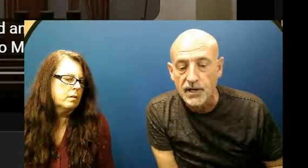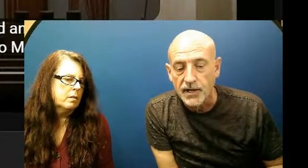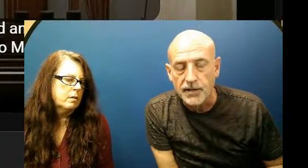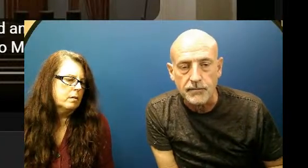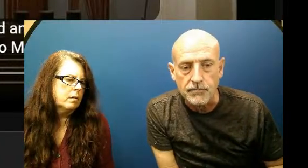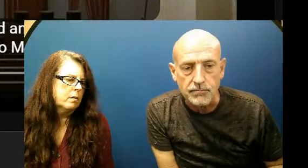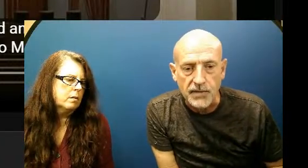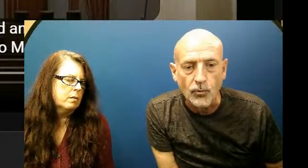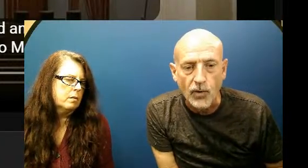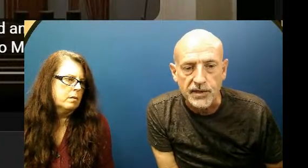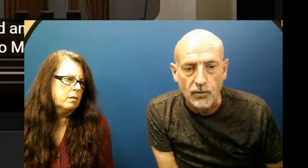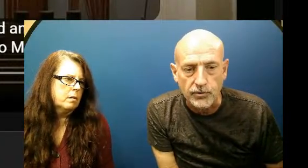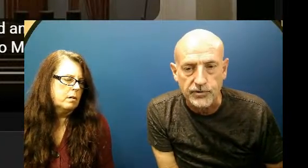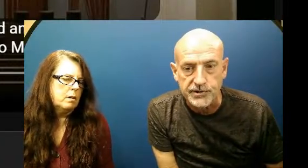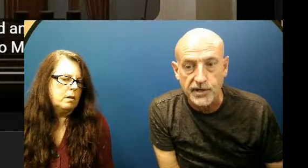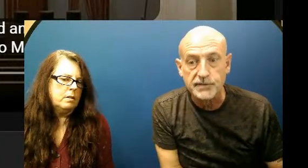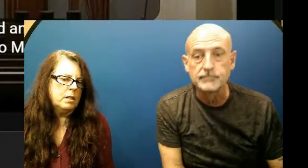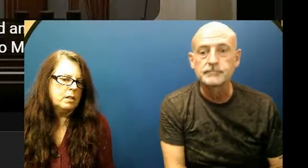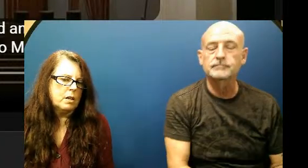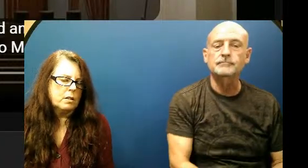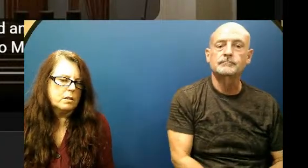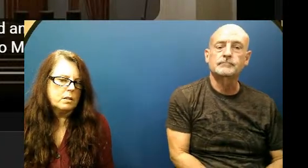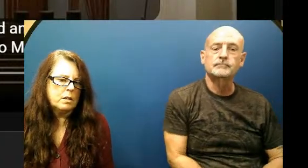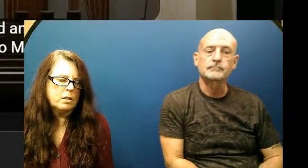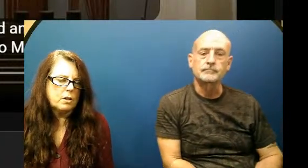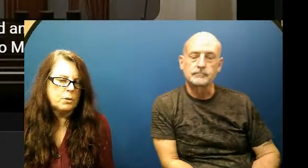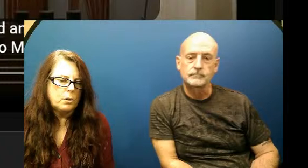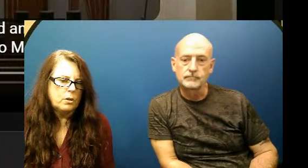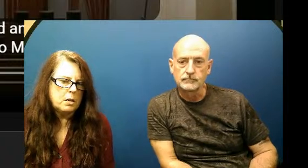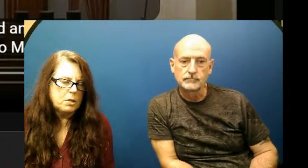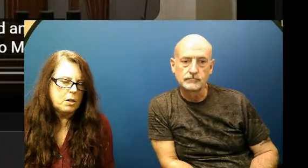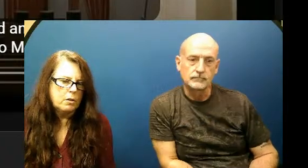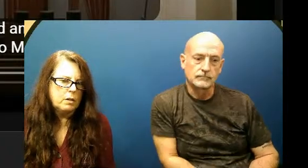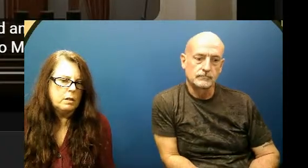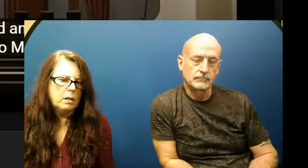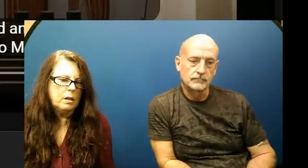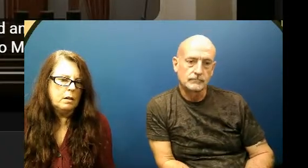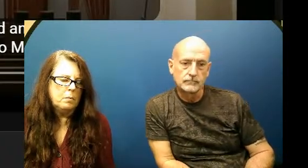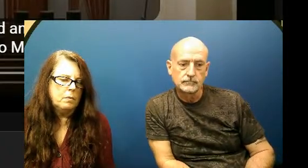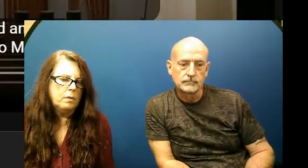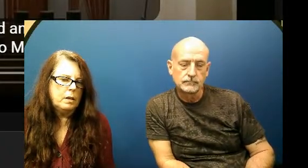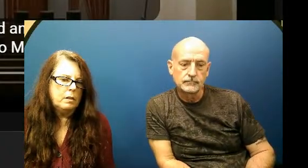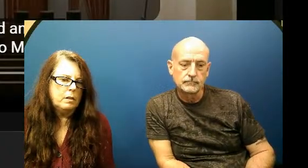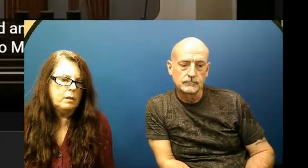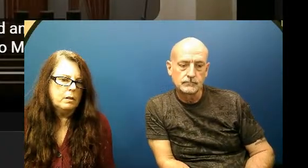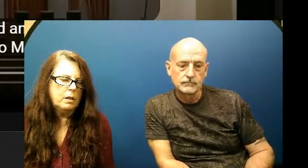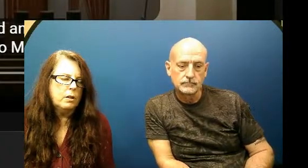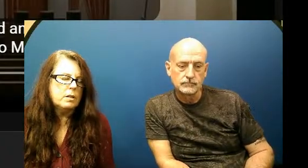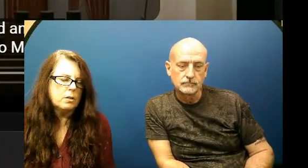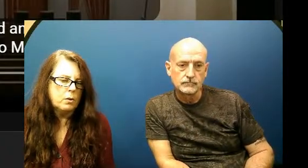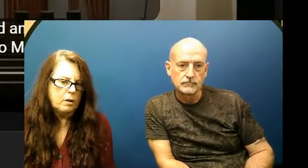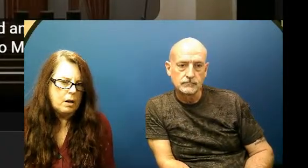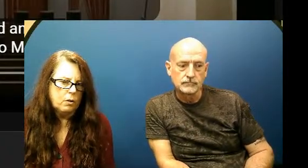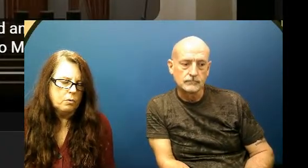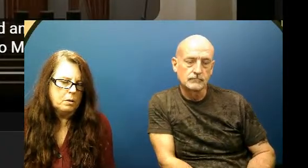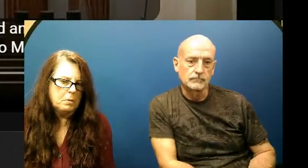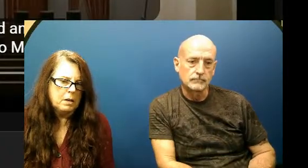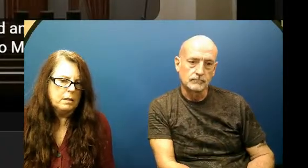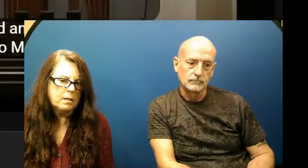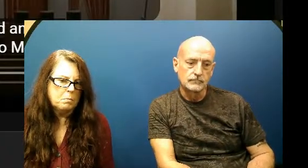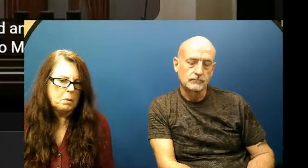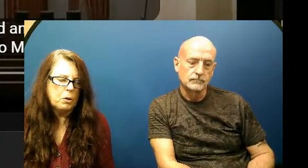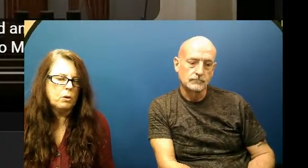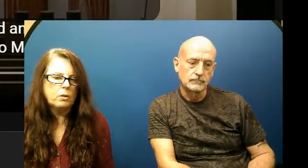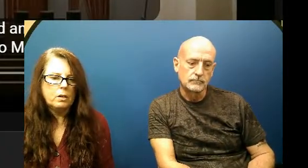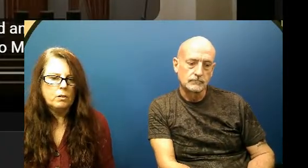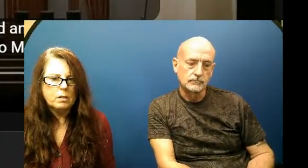scrutiny in the way they want to restrict. And TikTok's lawyer keeps arguing there is no other algorithm like